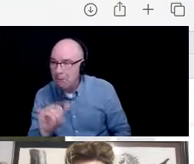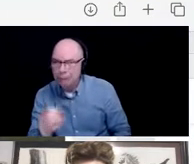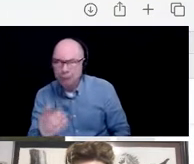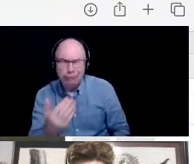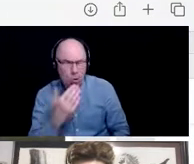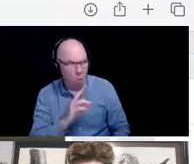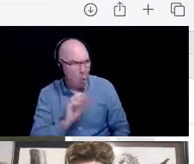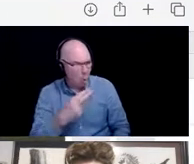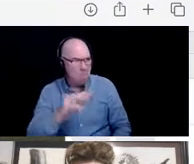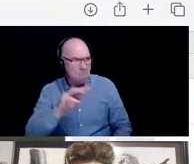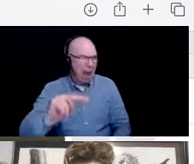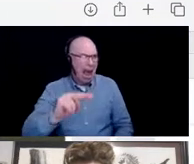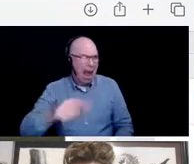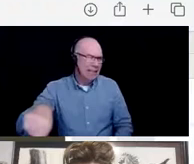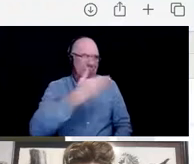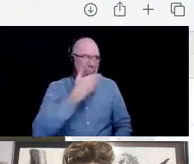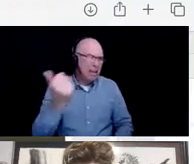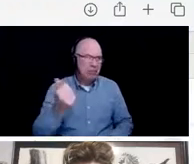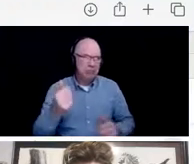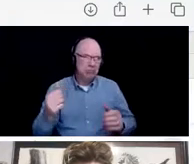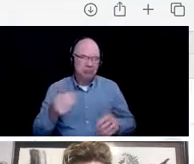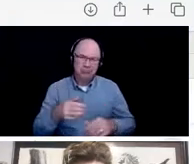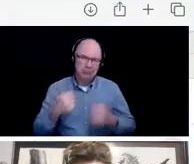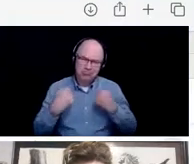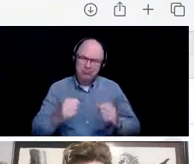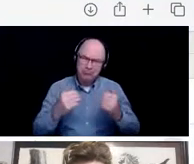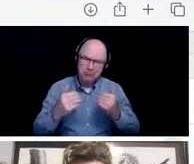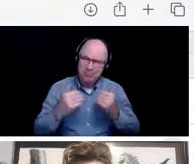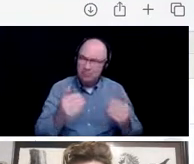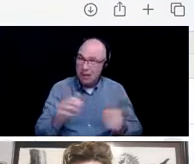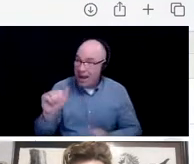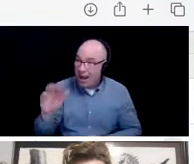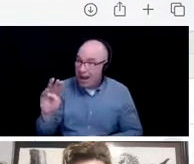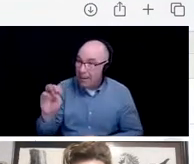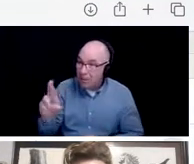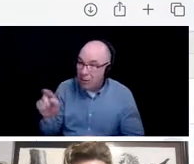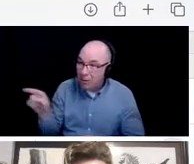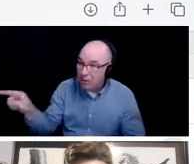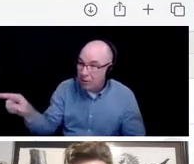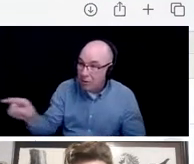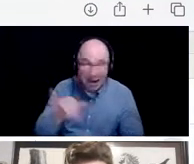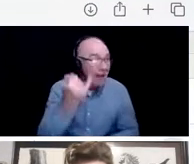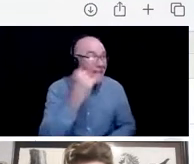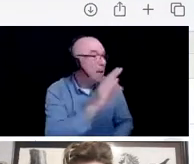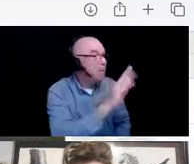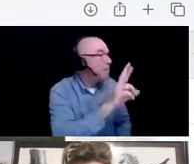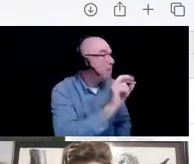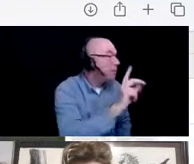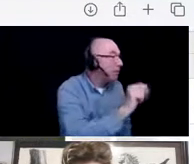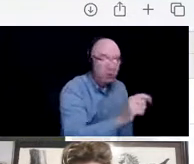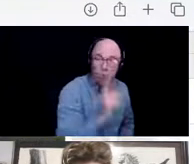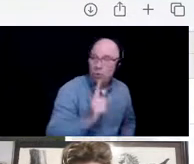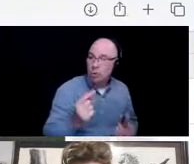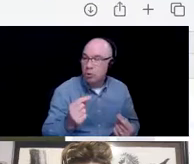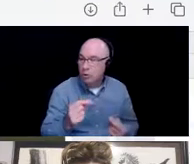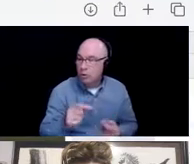so good. You guys see why I say I'm honored to have Amber on here. Me too. What would Brenda do? What would, think In